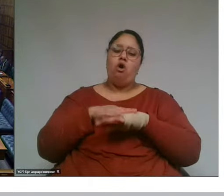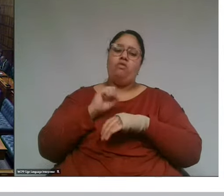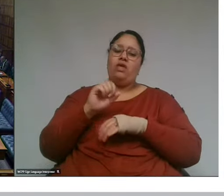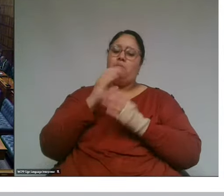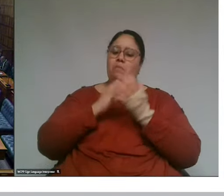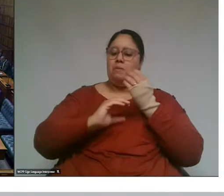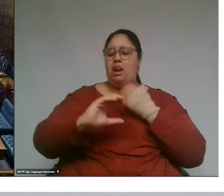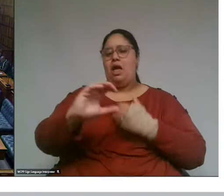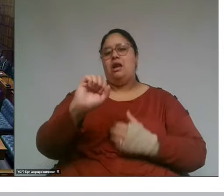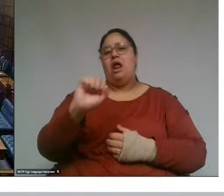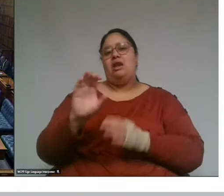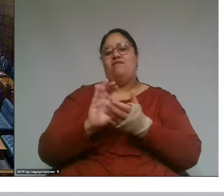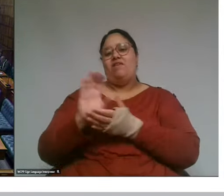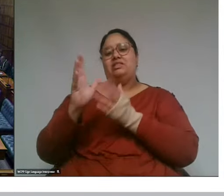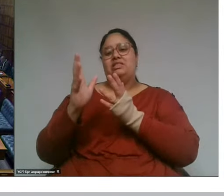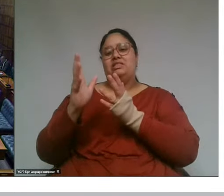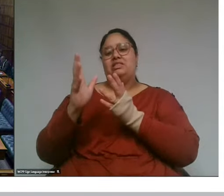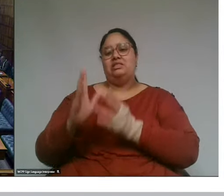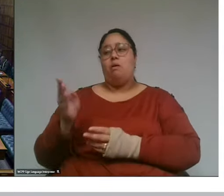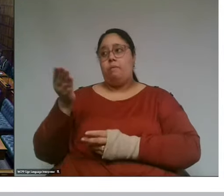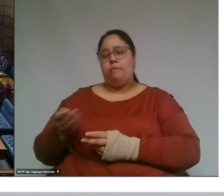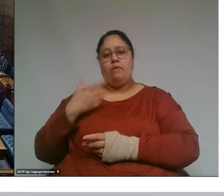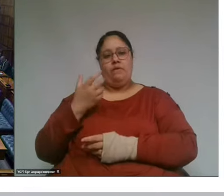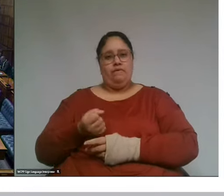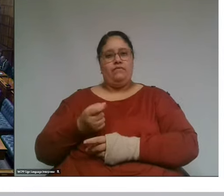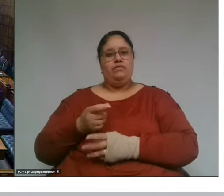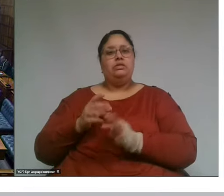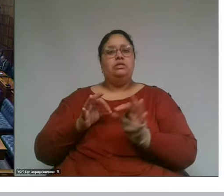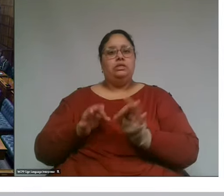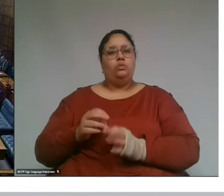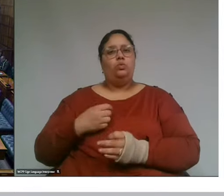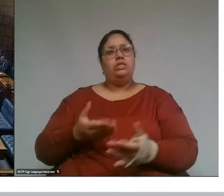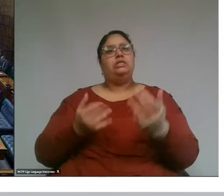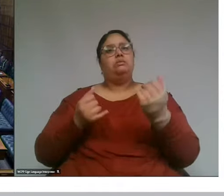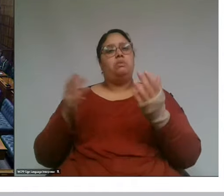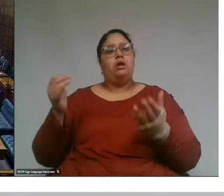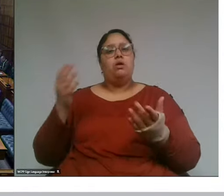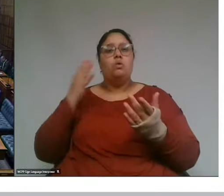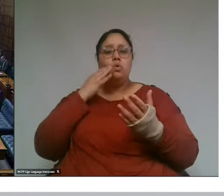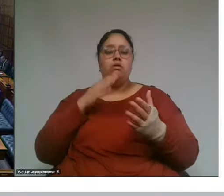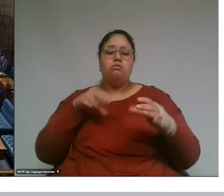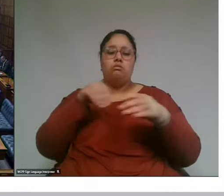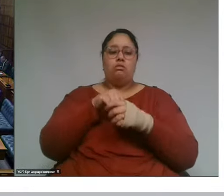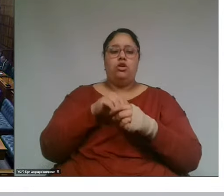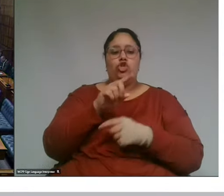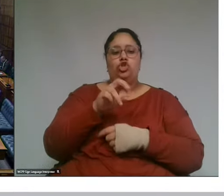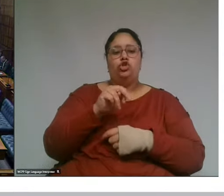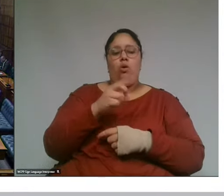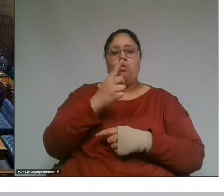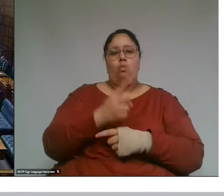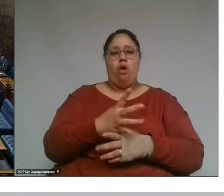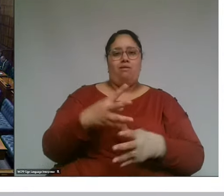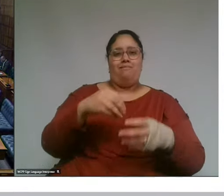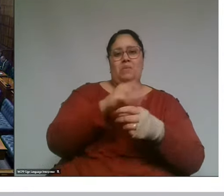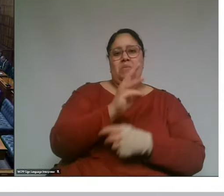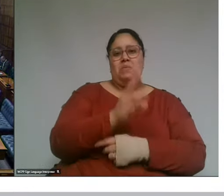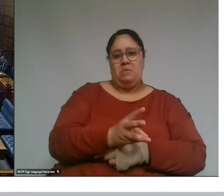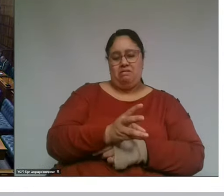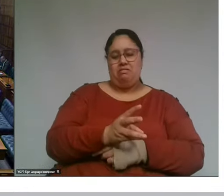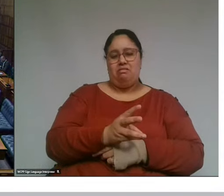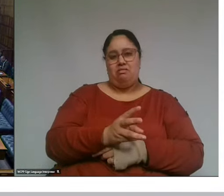Pipeline and the investors that we have and that we expect to land in zone one um and